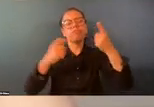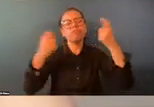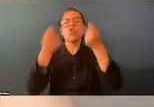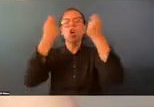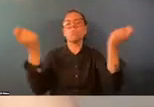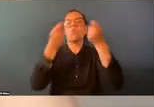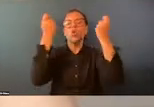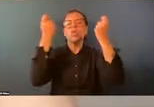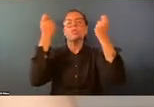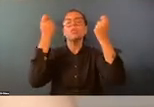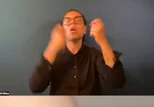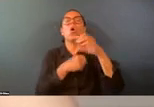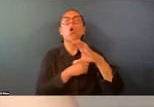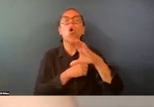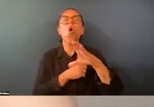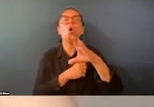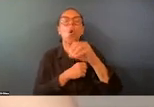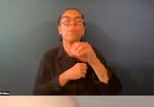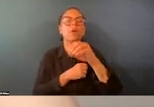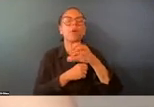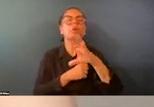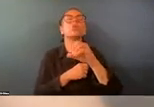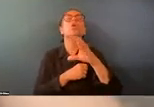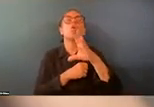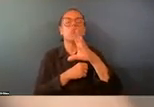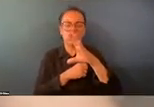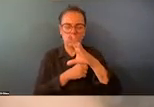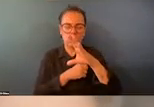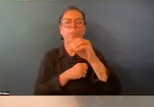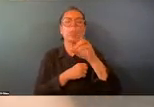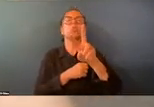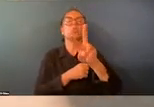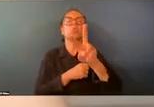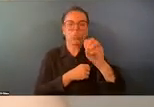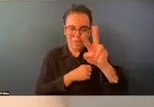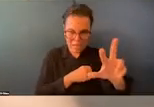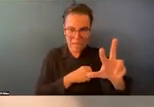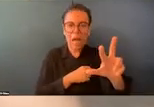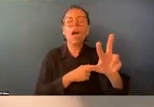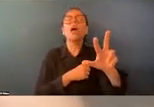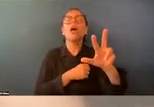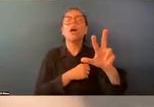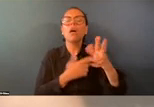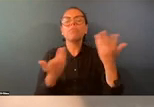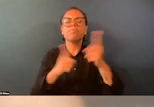COP27, and we organized more than 20 side events, and